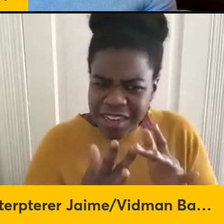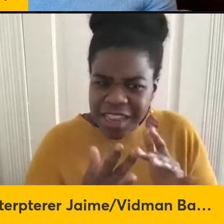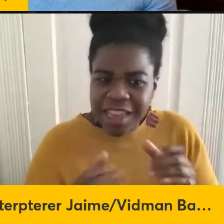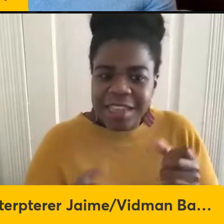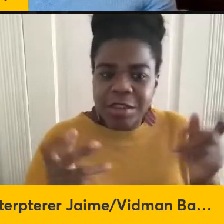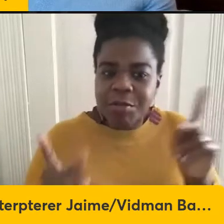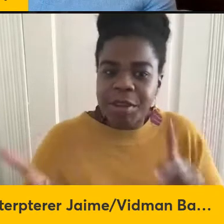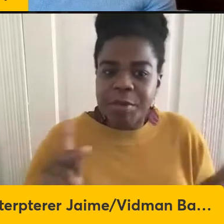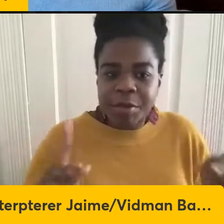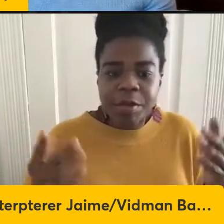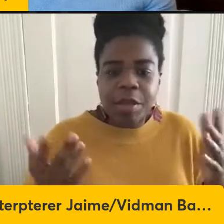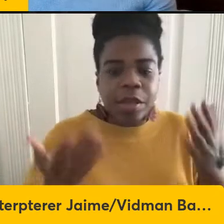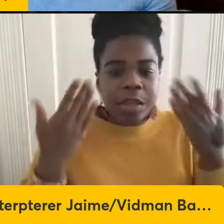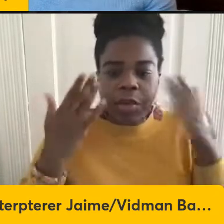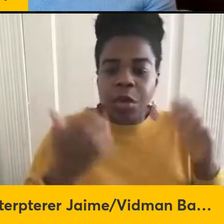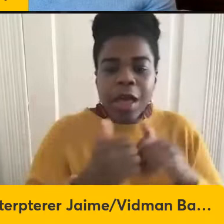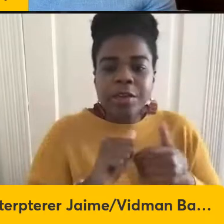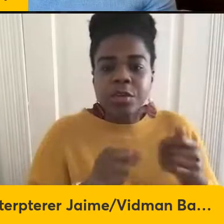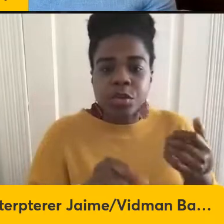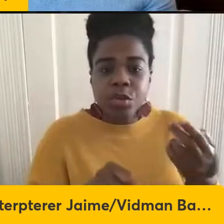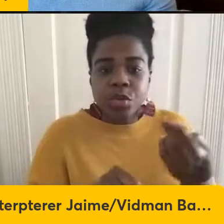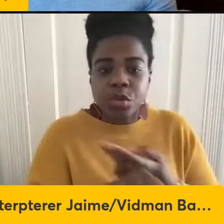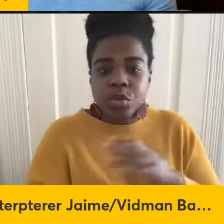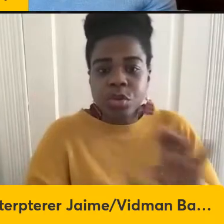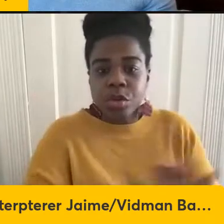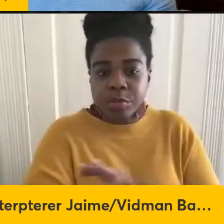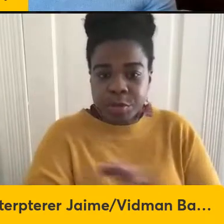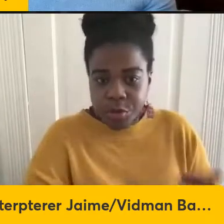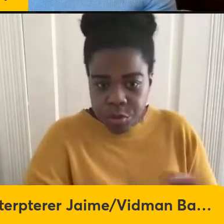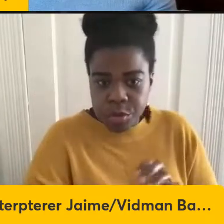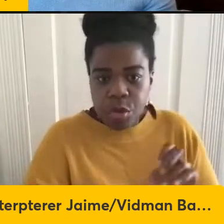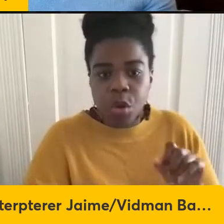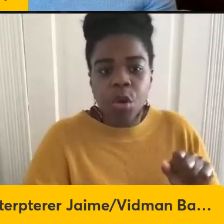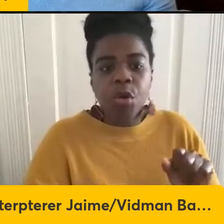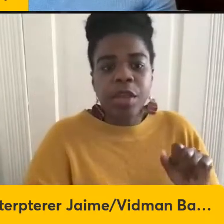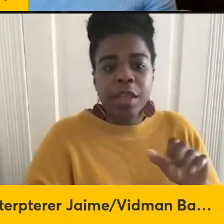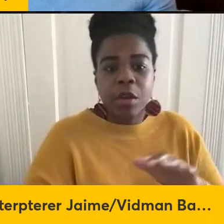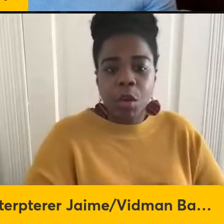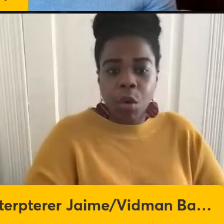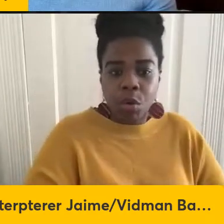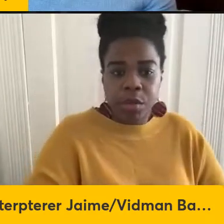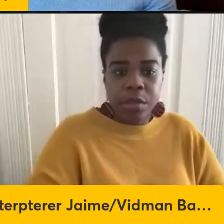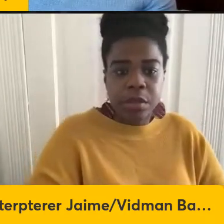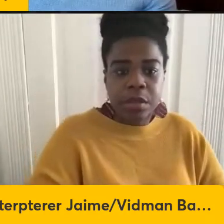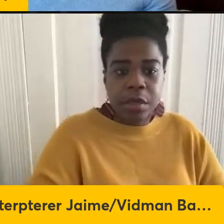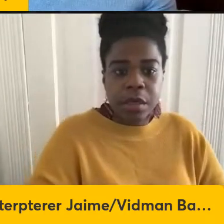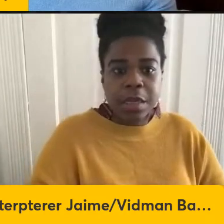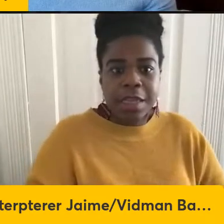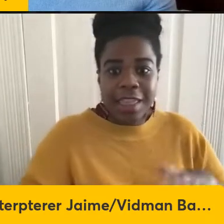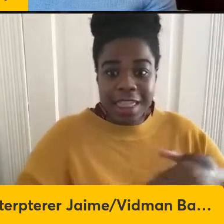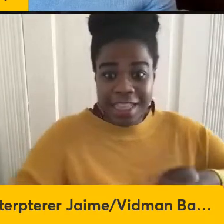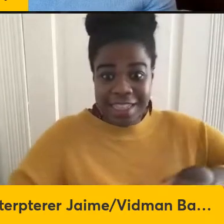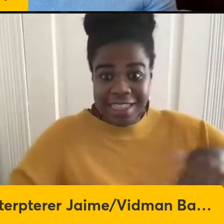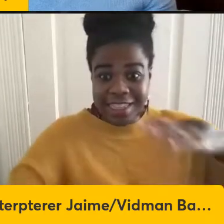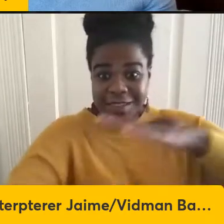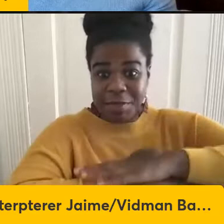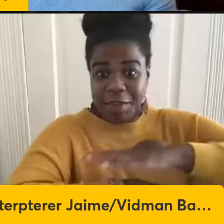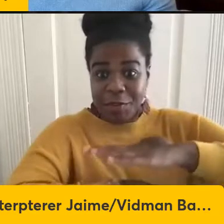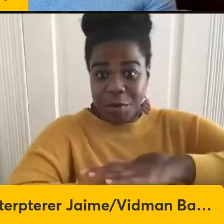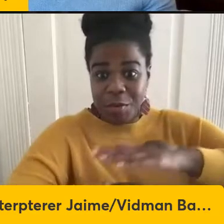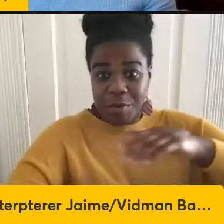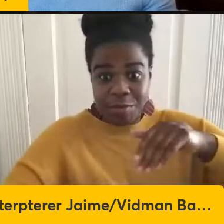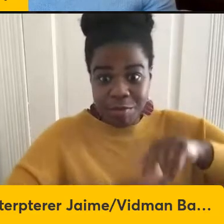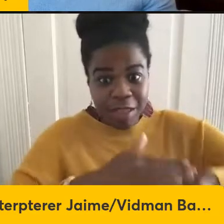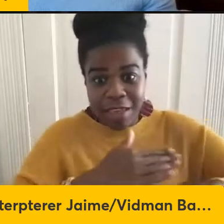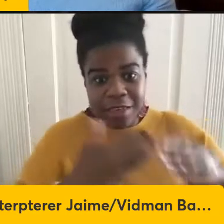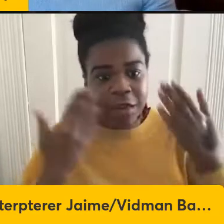community that don't know how to use computers or don't know how to get onto a platform like this. So we need to kind